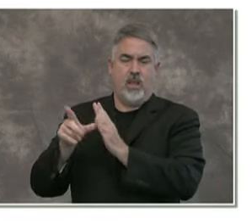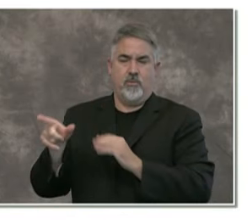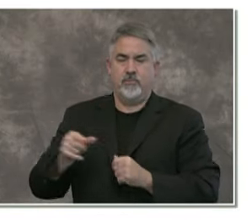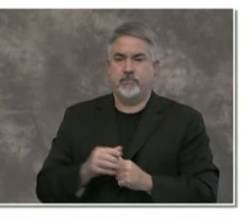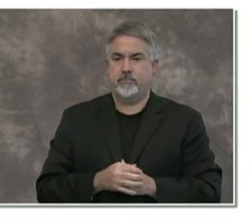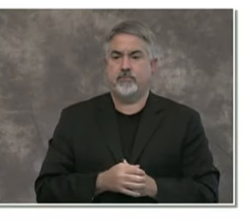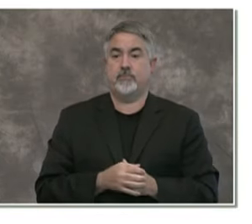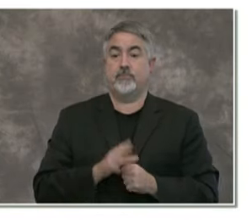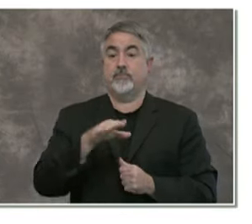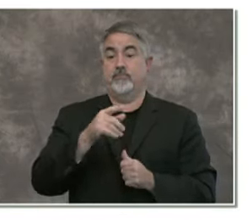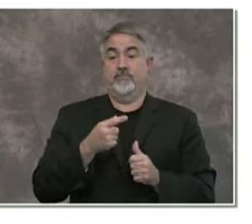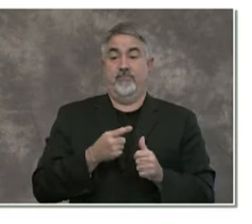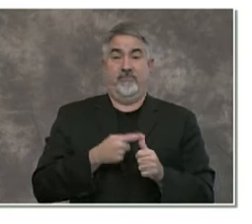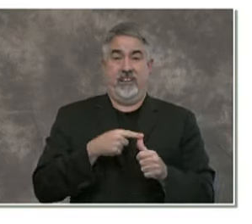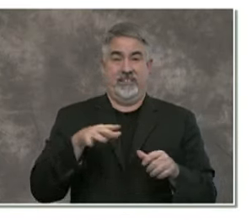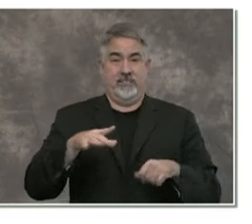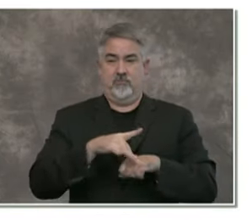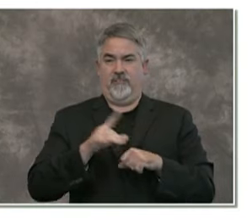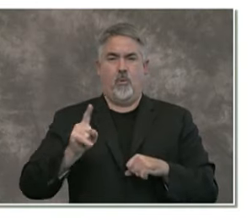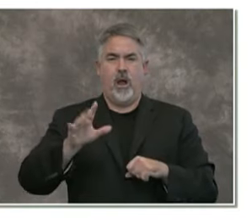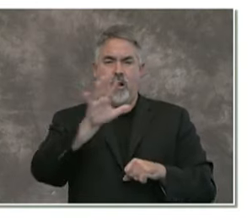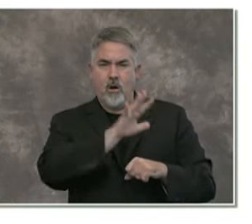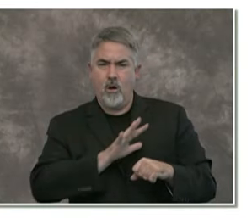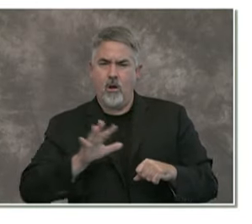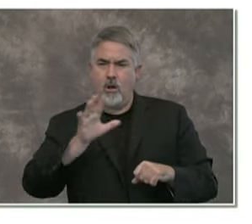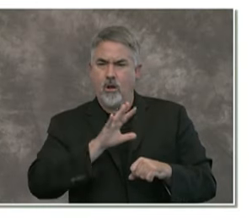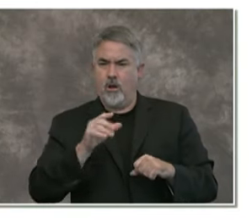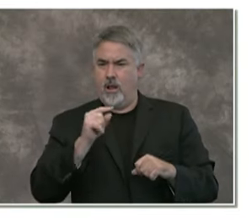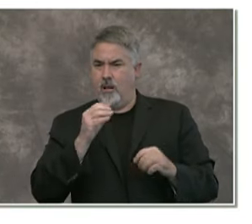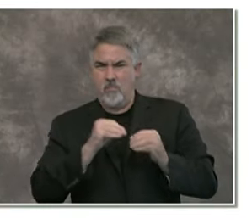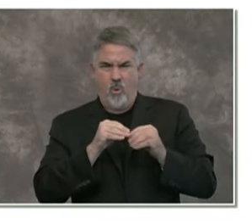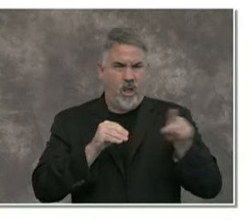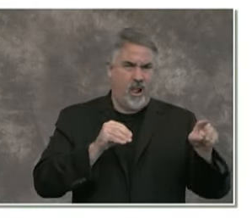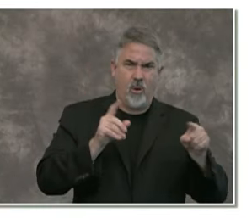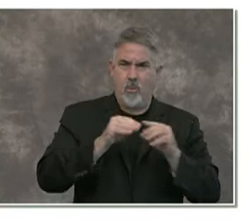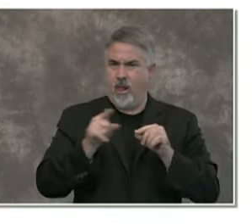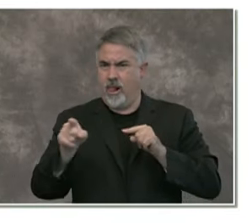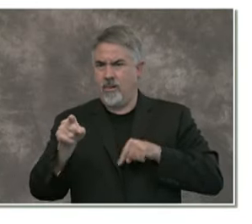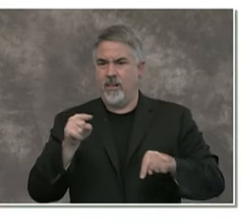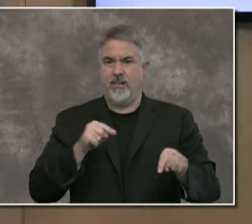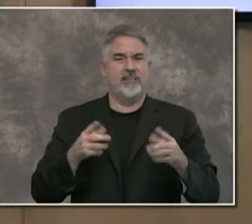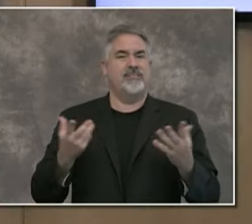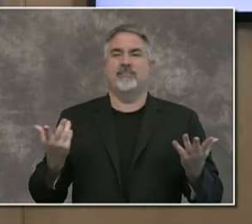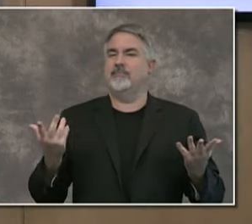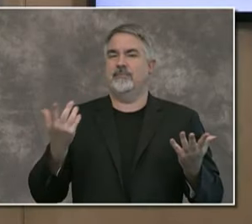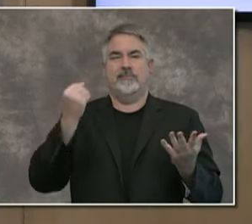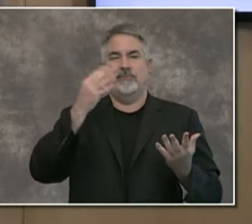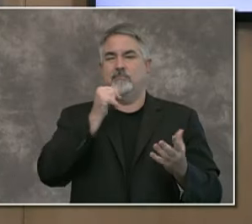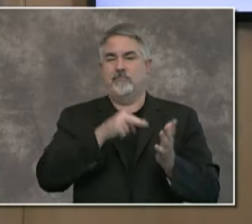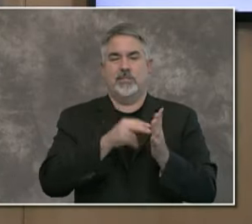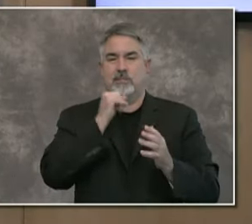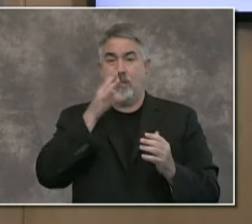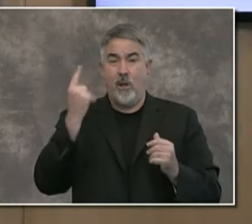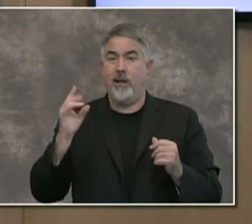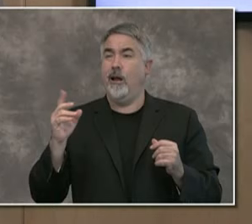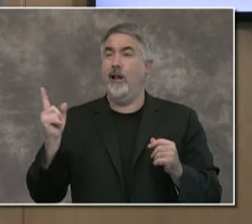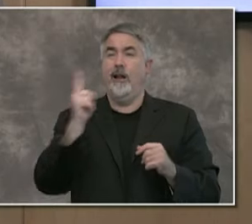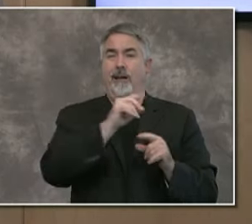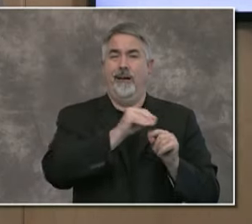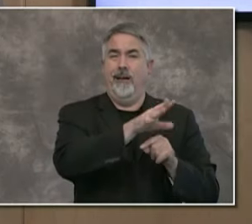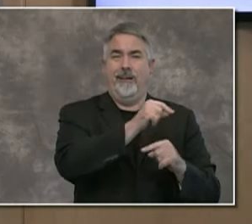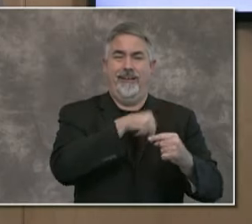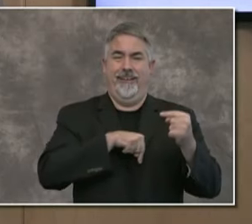of positive cases do not tell you anything meaningful at all, other than the individuals who happen to have gotten